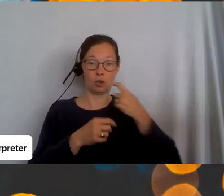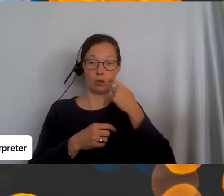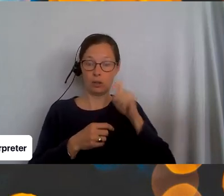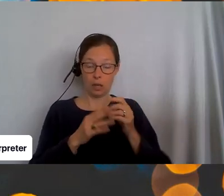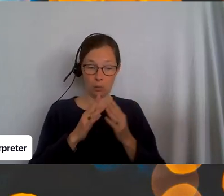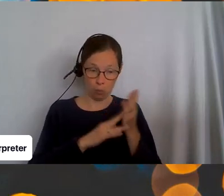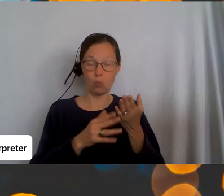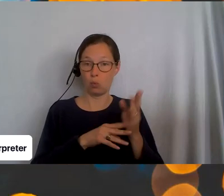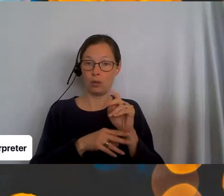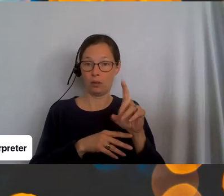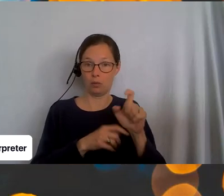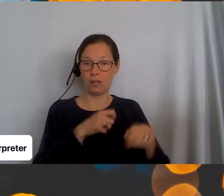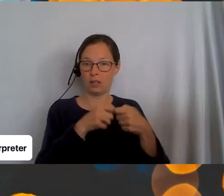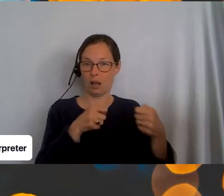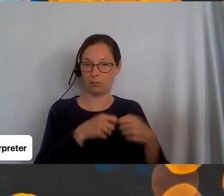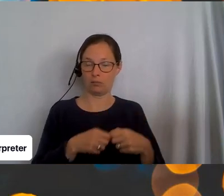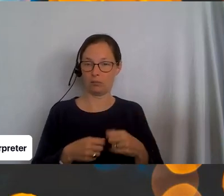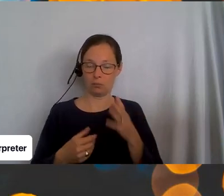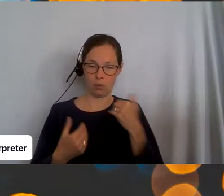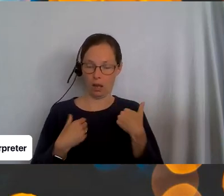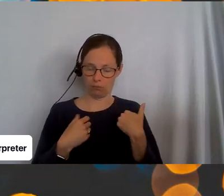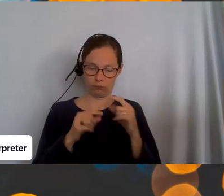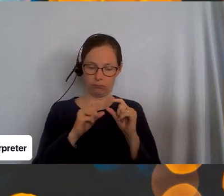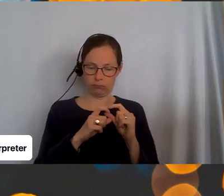needle. So you'll have a little knot.